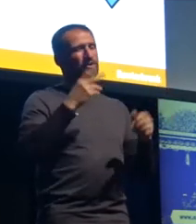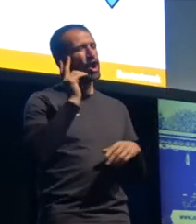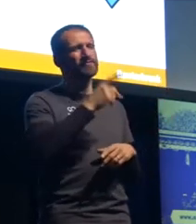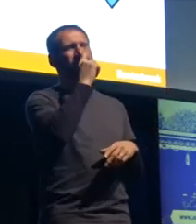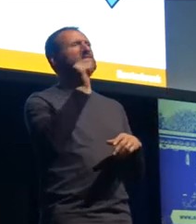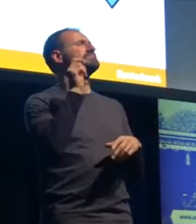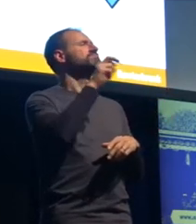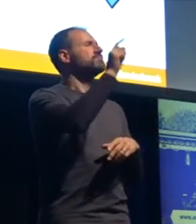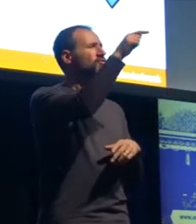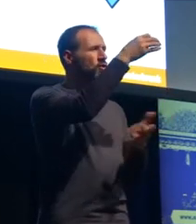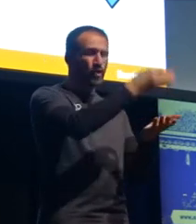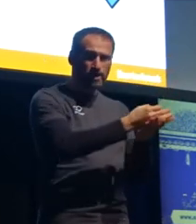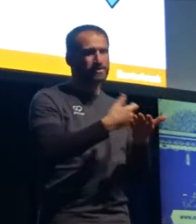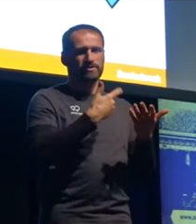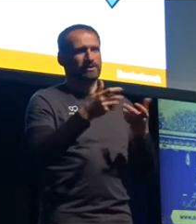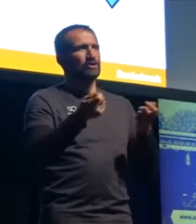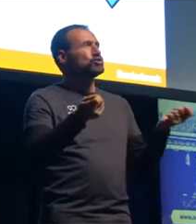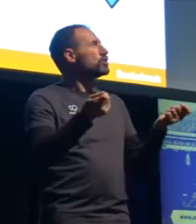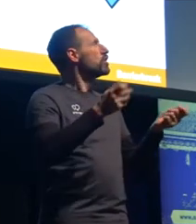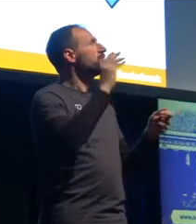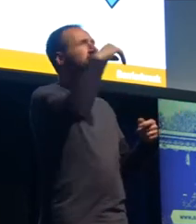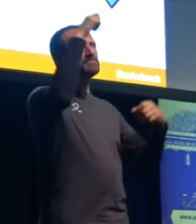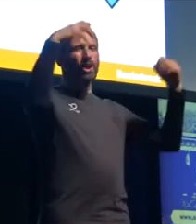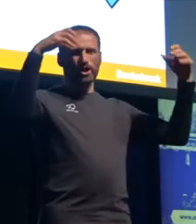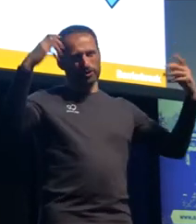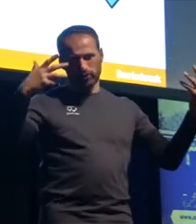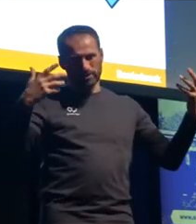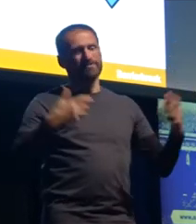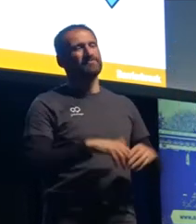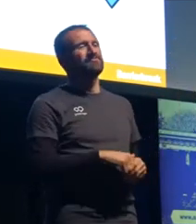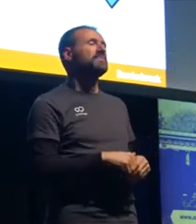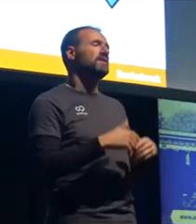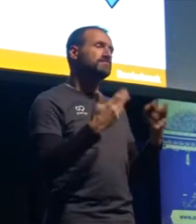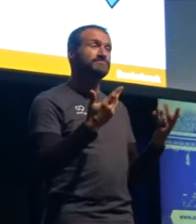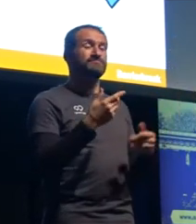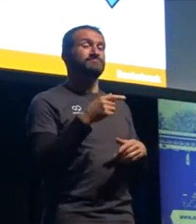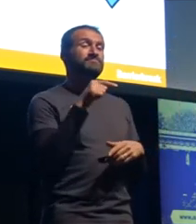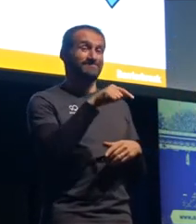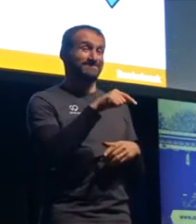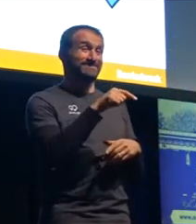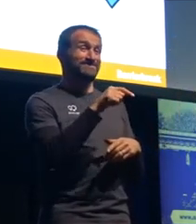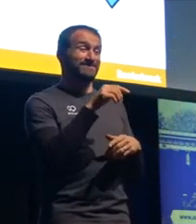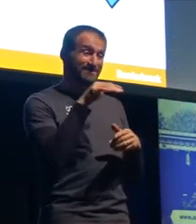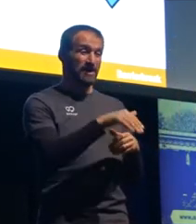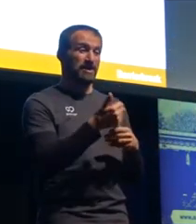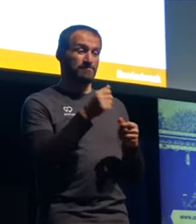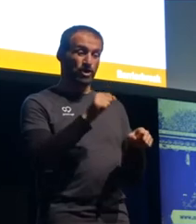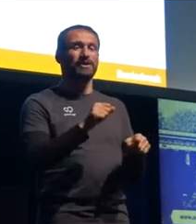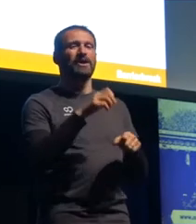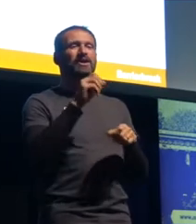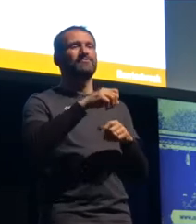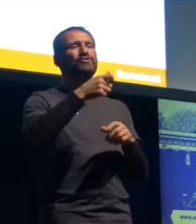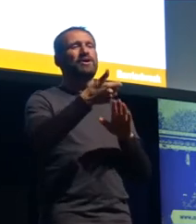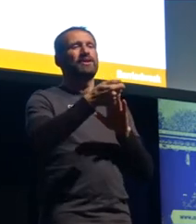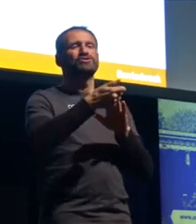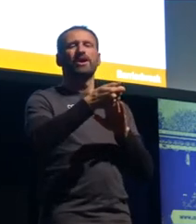don't have full control over the lighting. So if you can have the mobile phone and it can access the torch, that would be great. And of